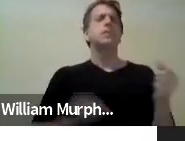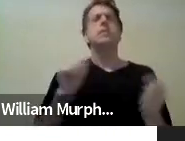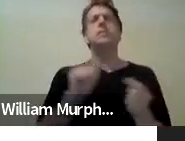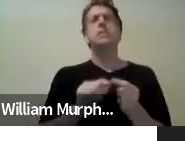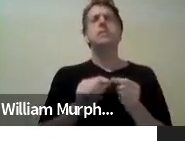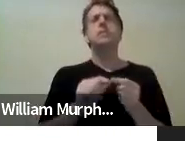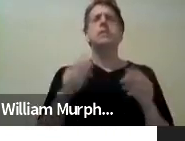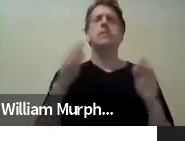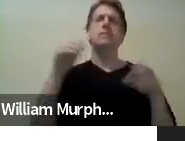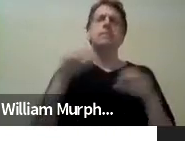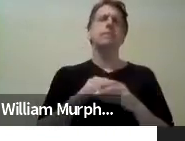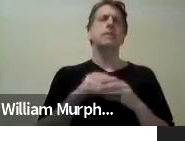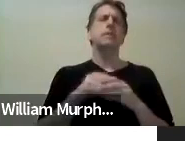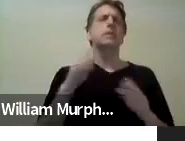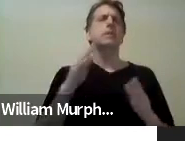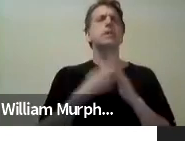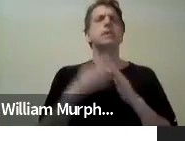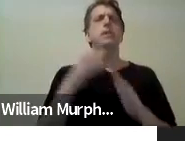city of Pittsburgh